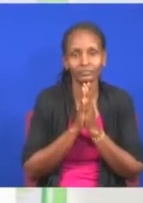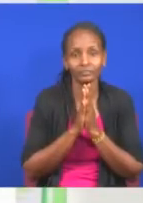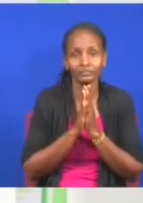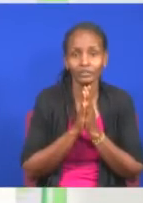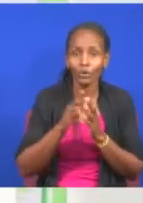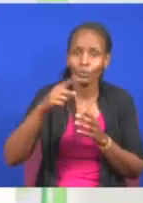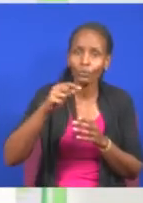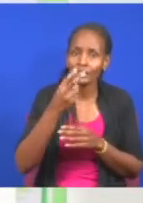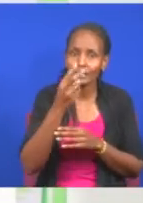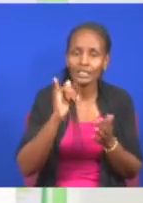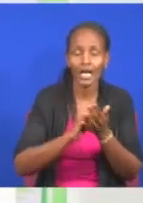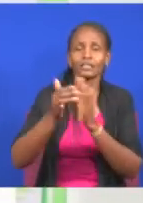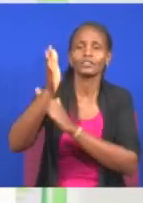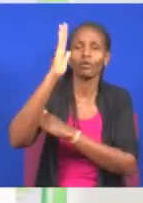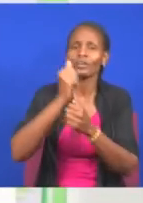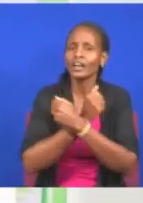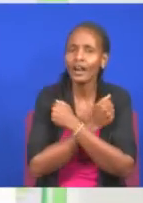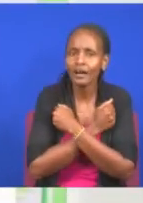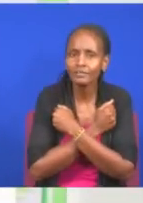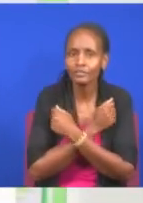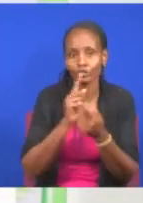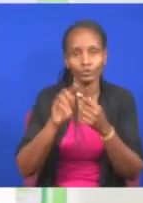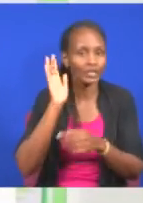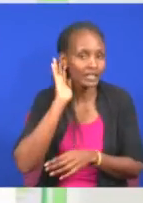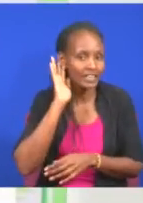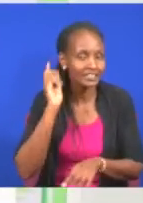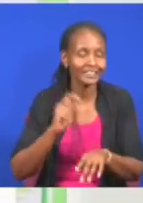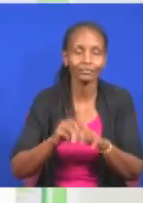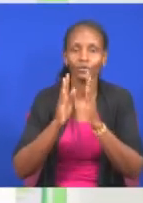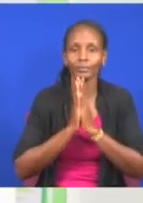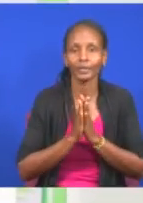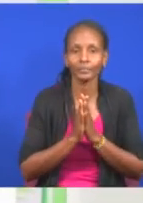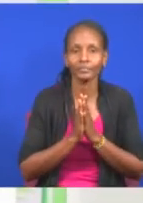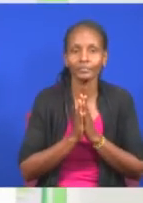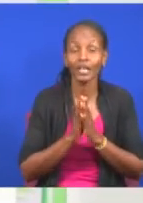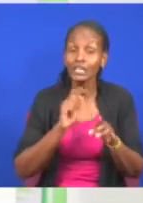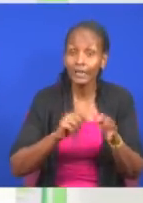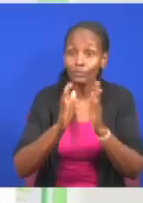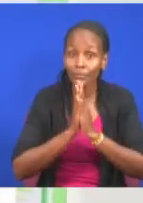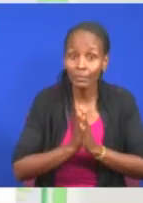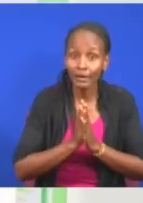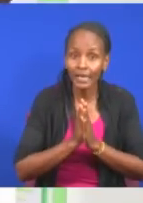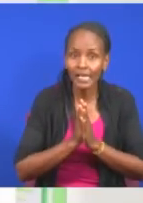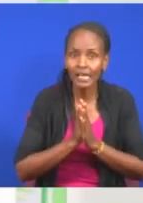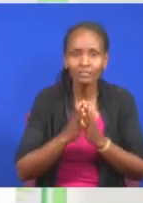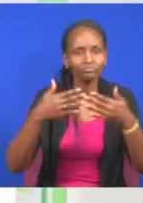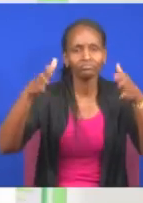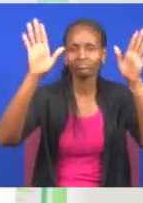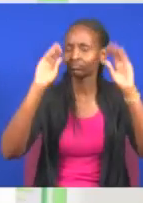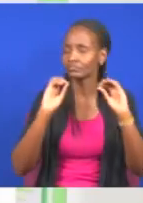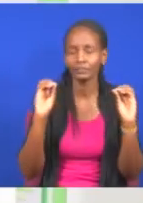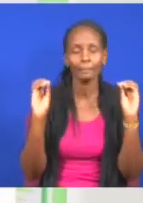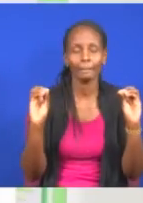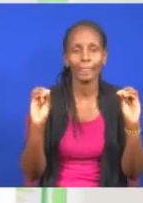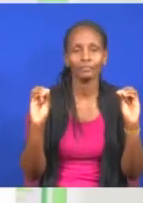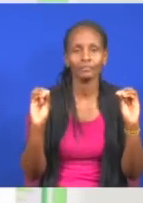we see that God loves to hear when we pray, and when we pray, we should not give up. We should